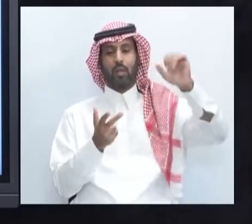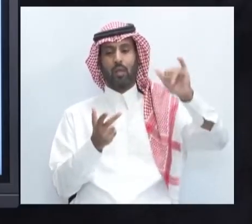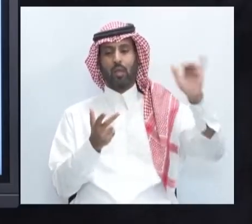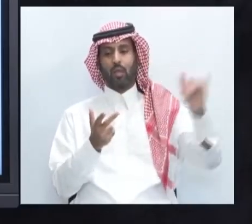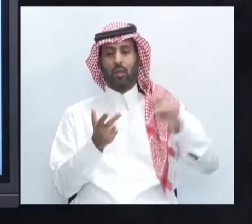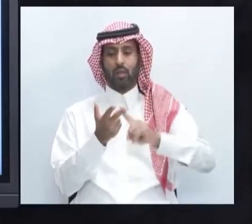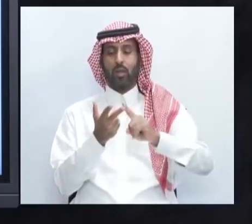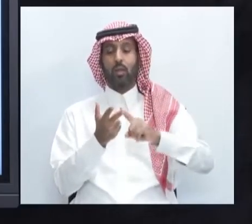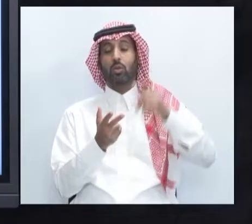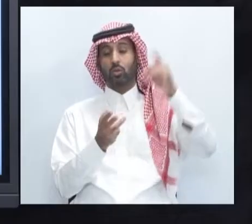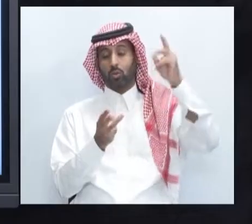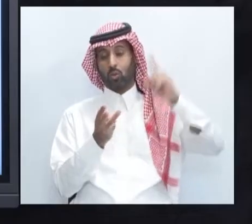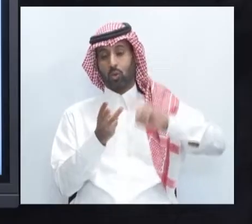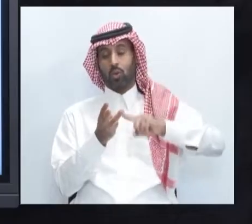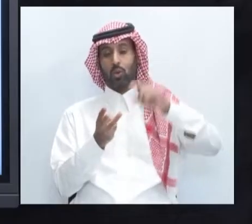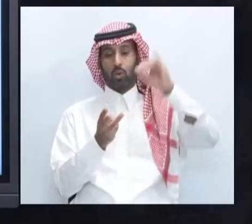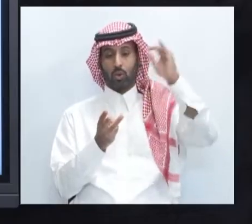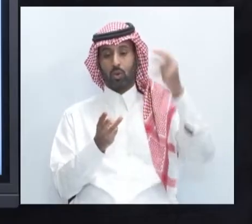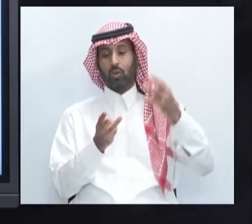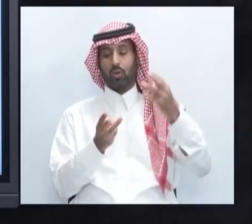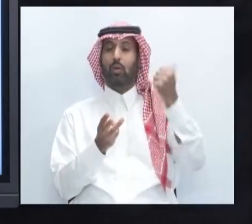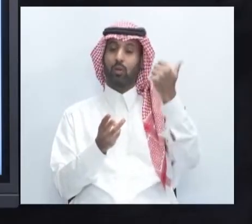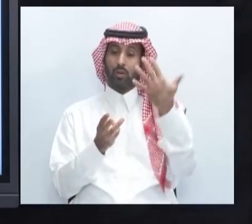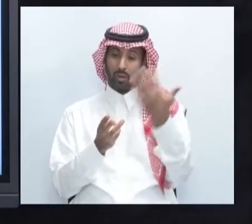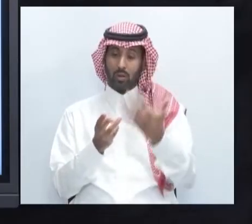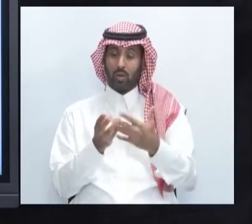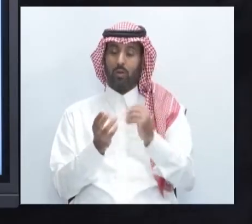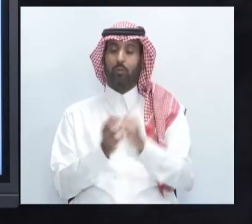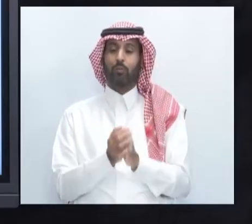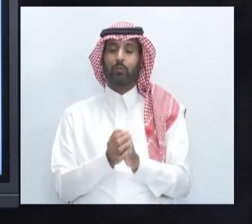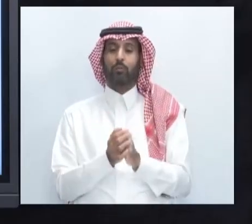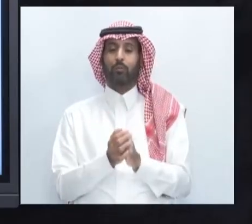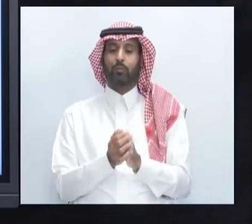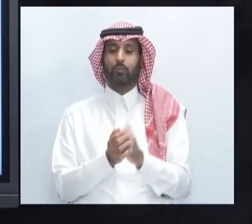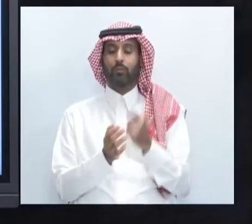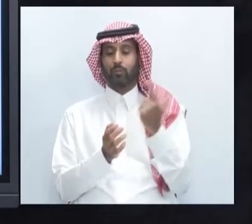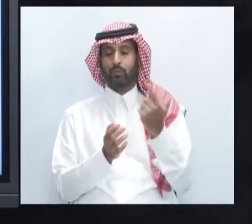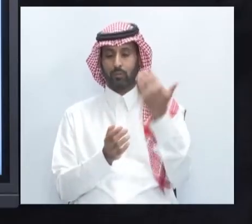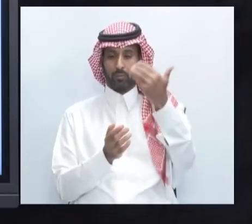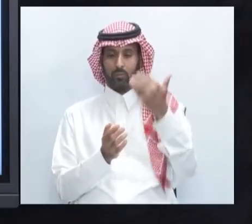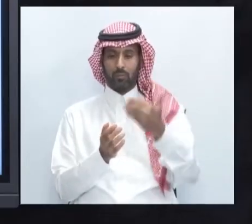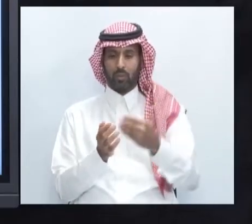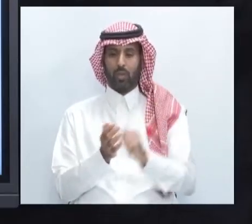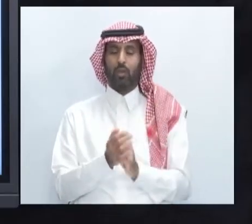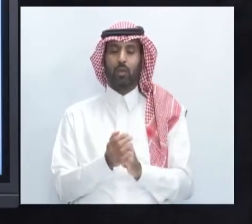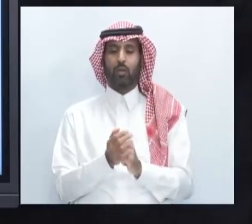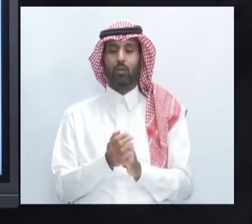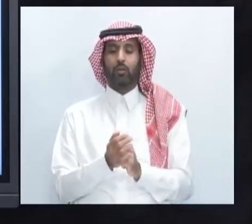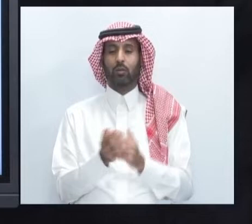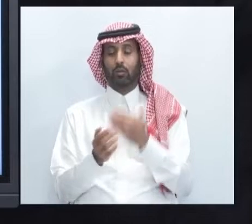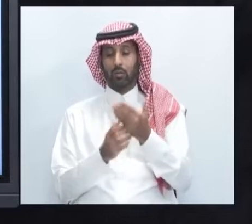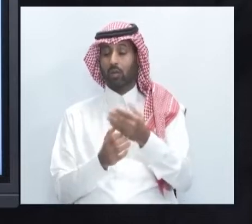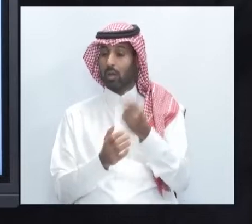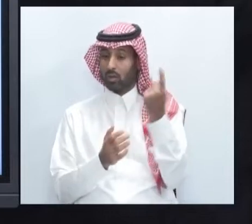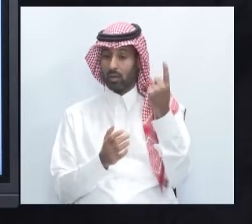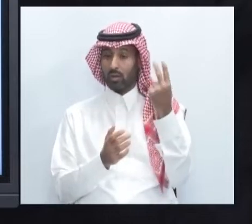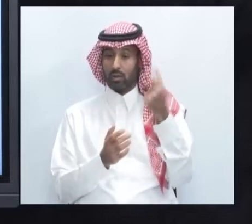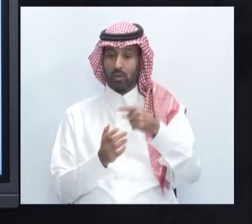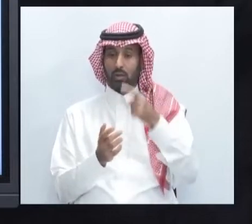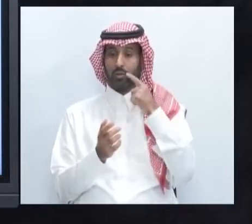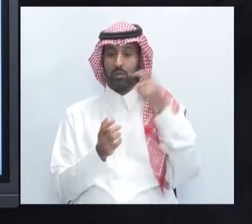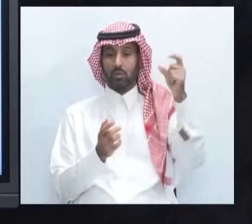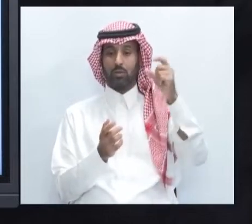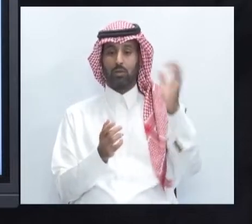June, July, August, September, October, November, and December. Excellent. So these are